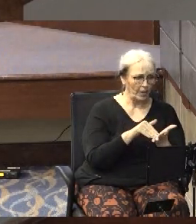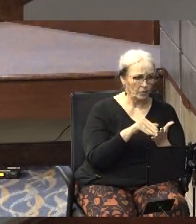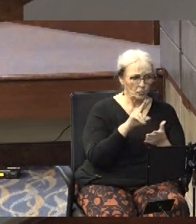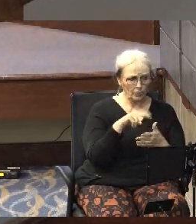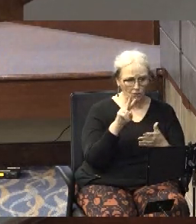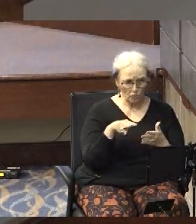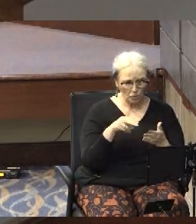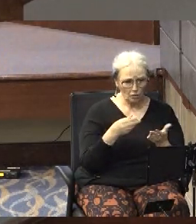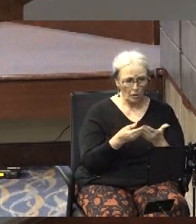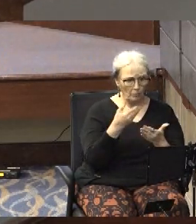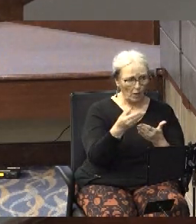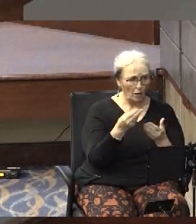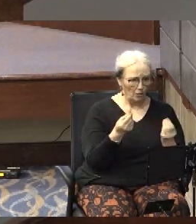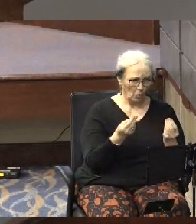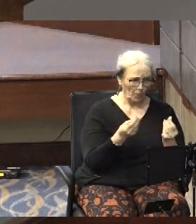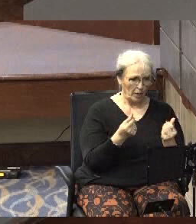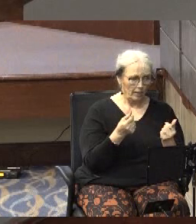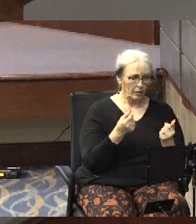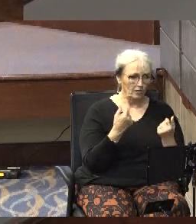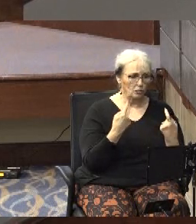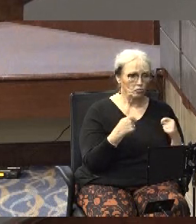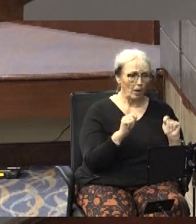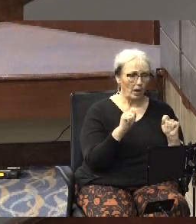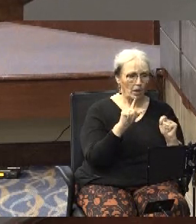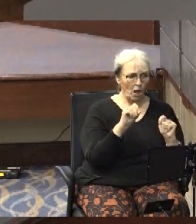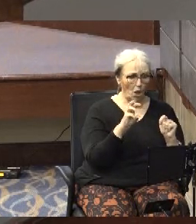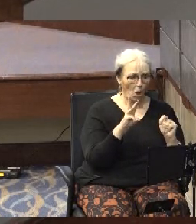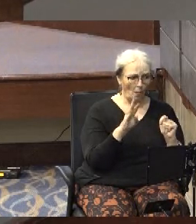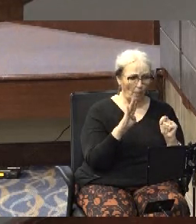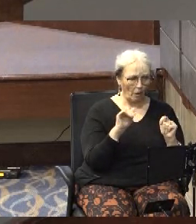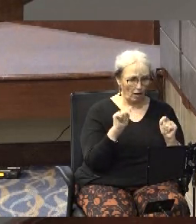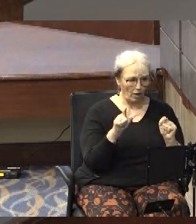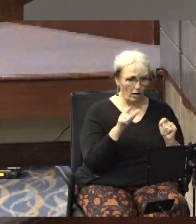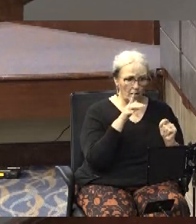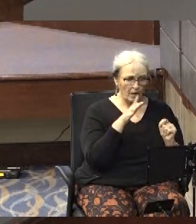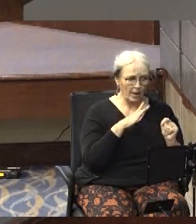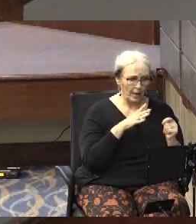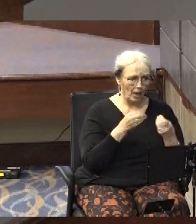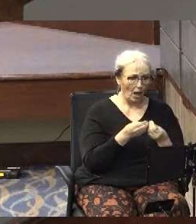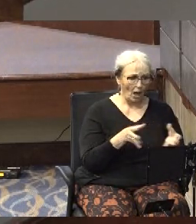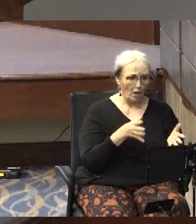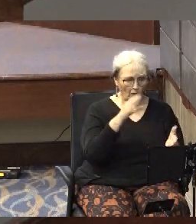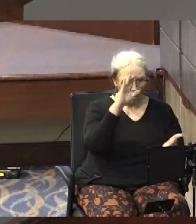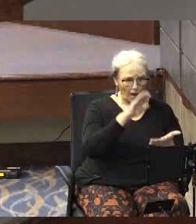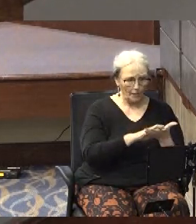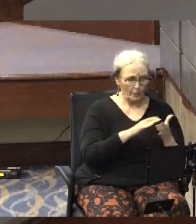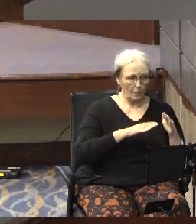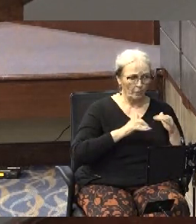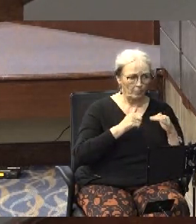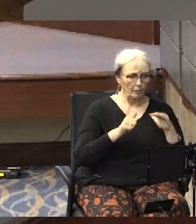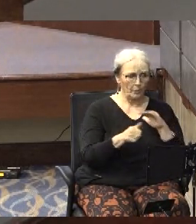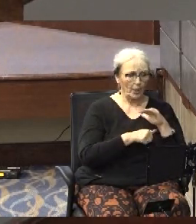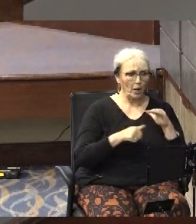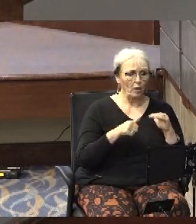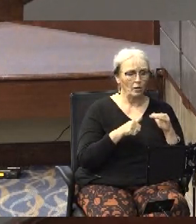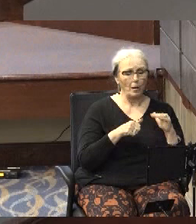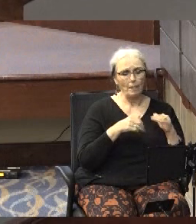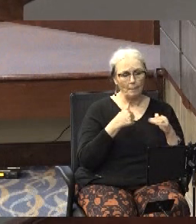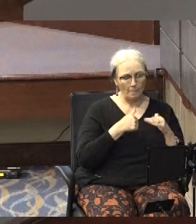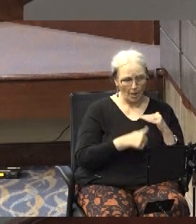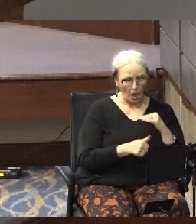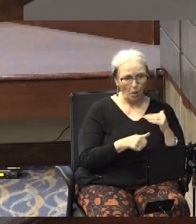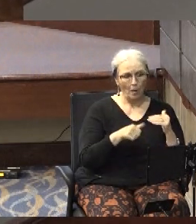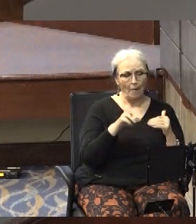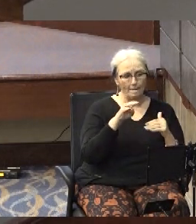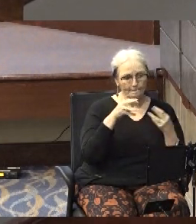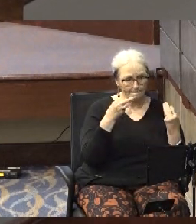property. They tried to lowball the lady that just lost her husband at a below market value to get the place. They didn't get it. I came in and